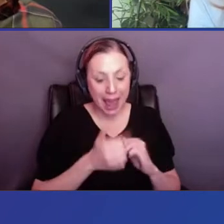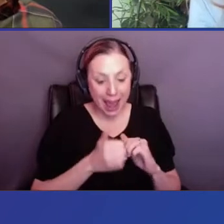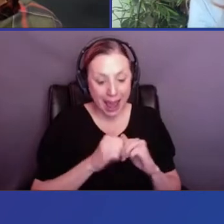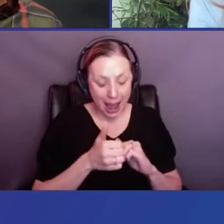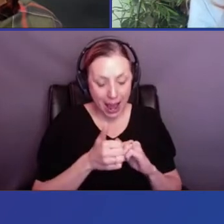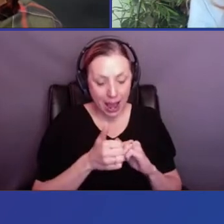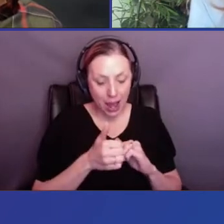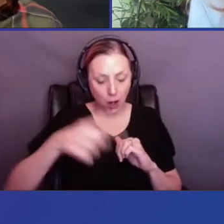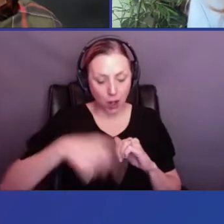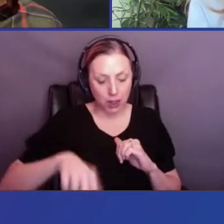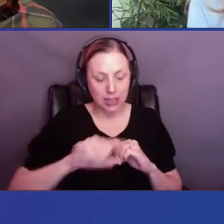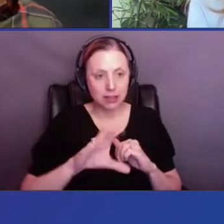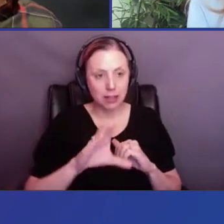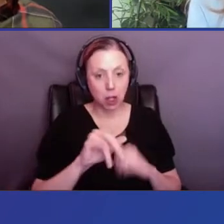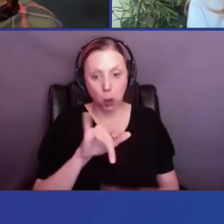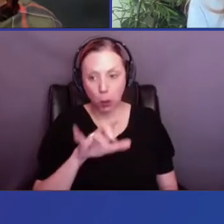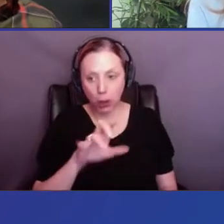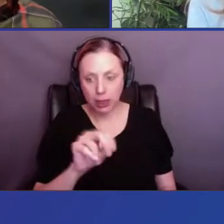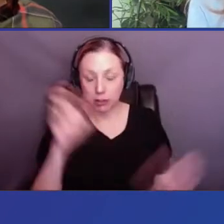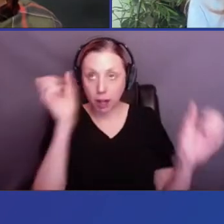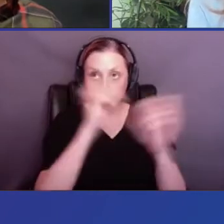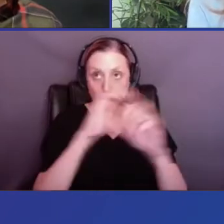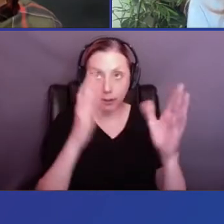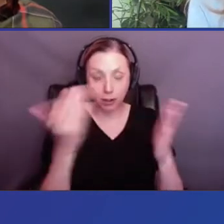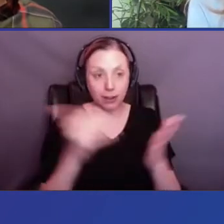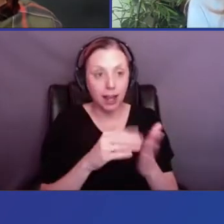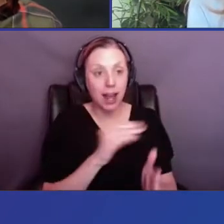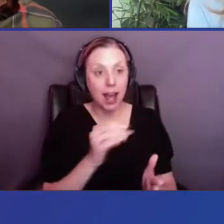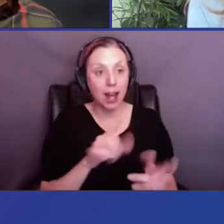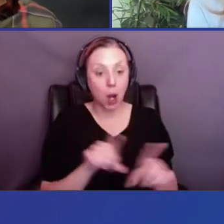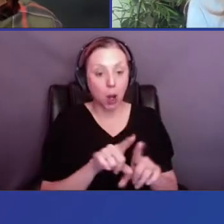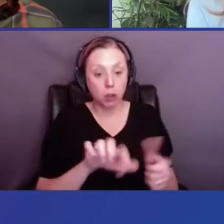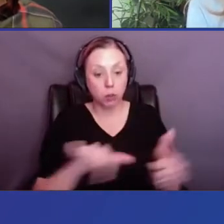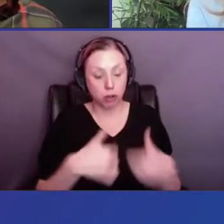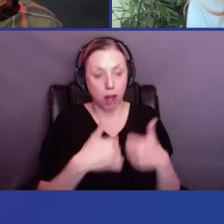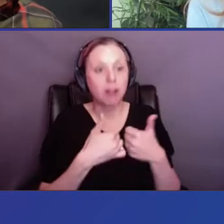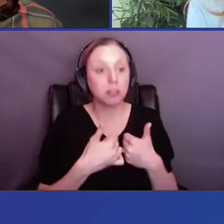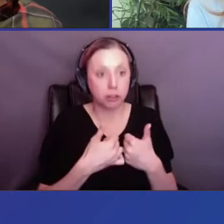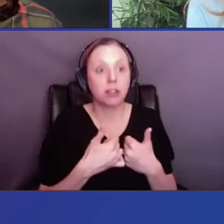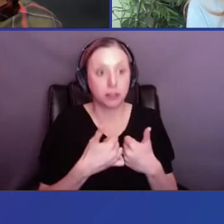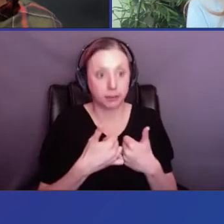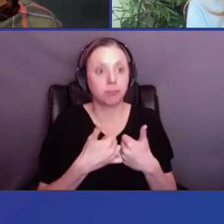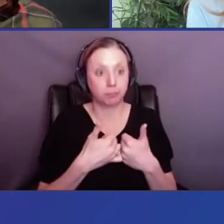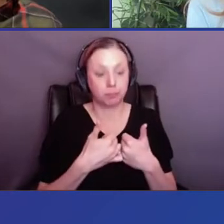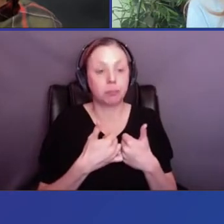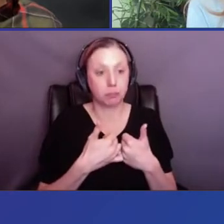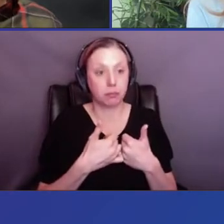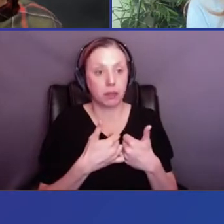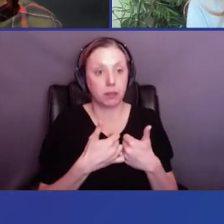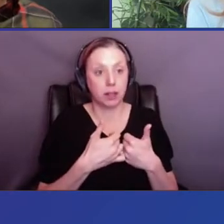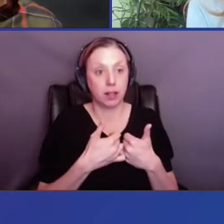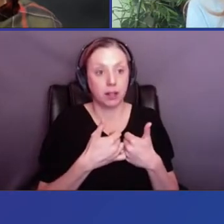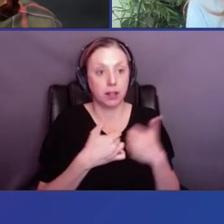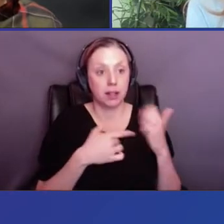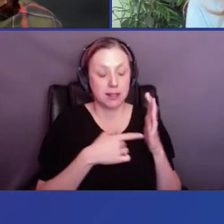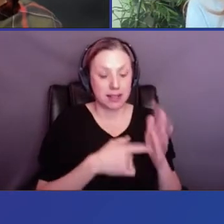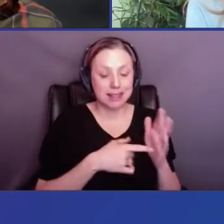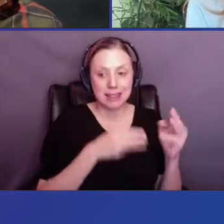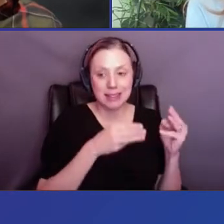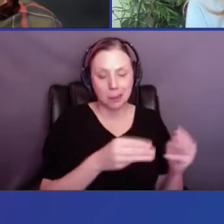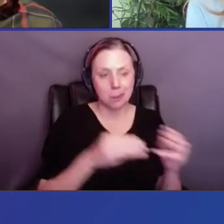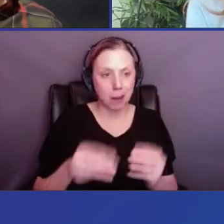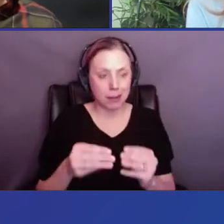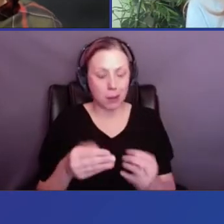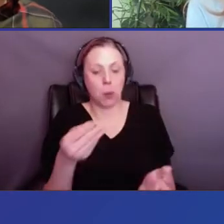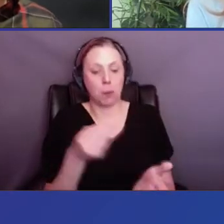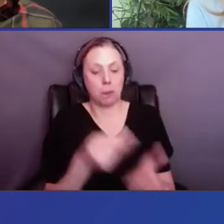these coalitions reimagining and challenging the existing methods by which money